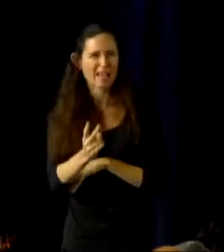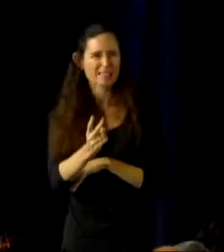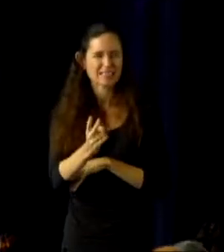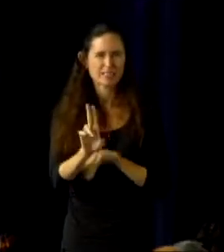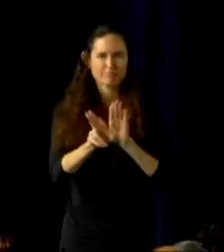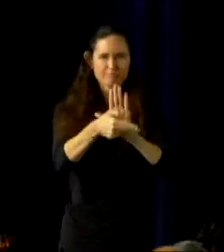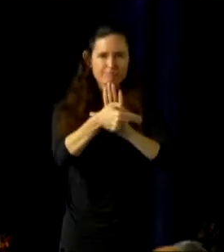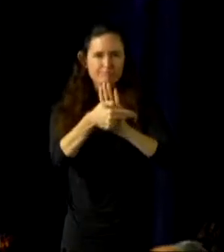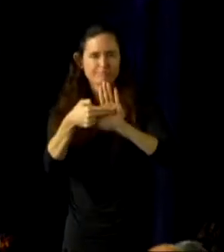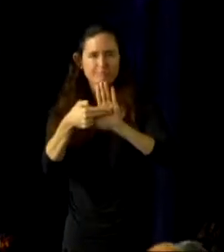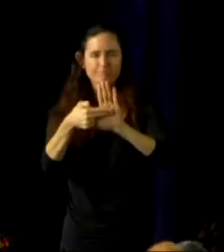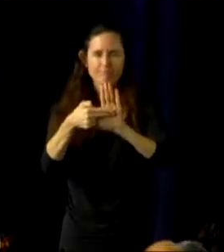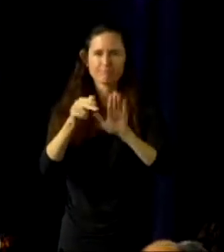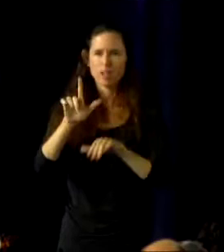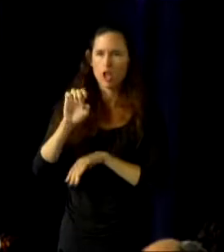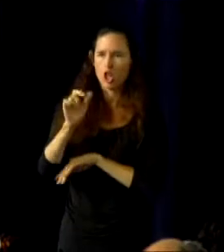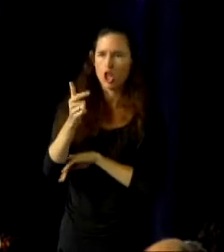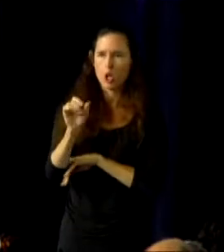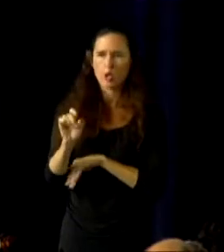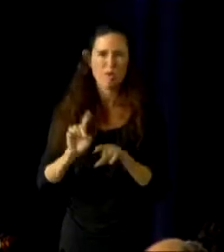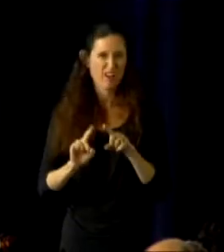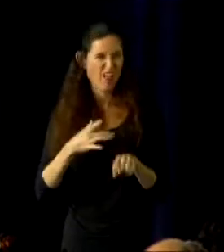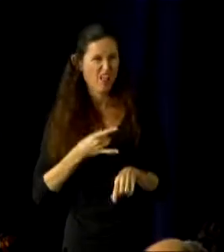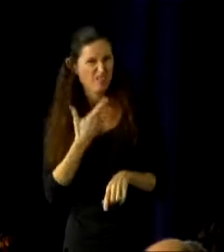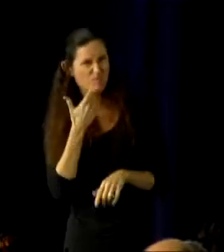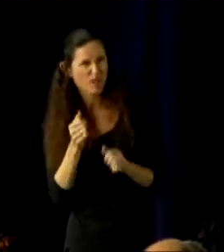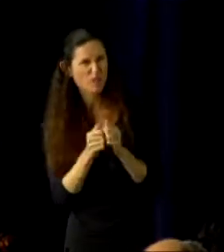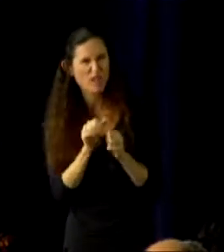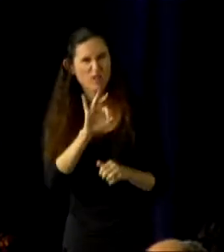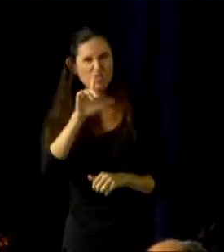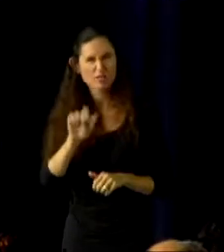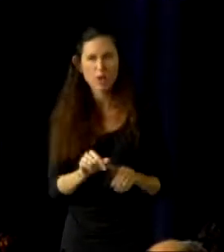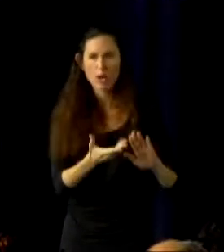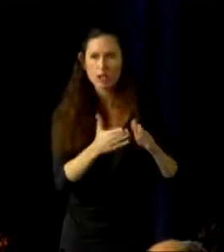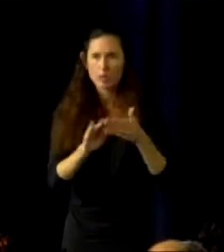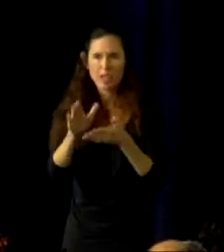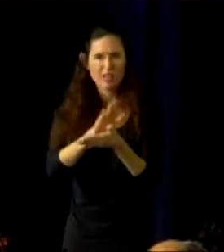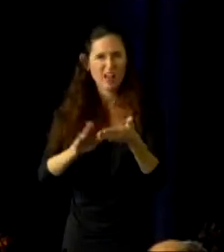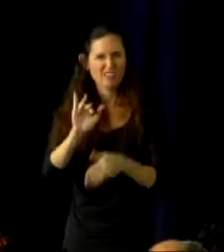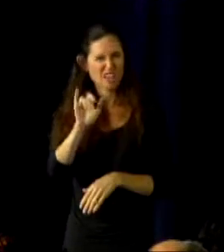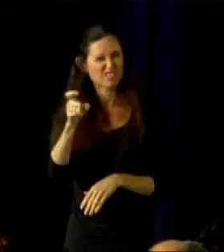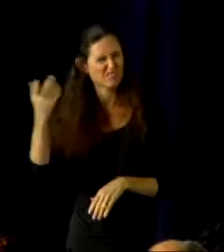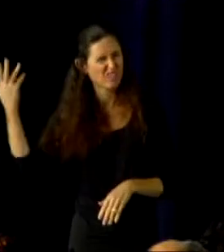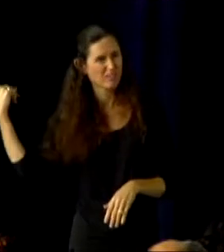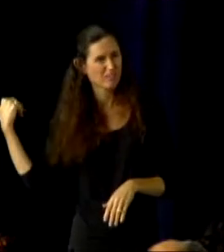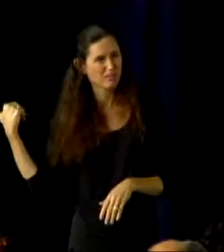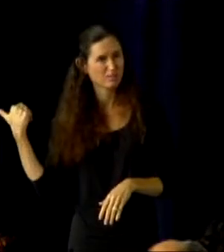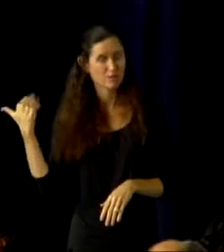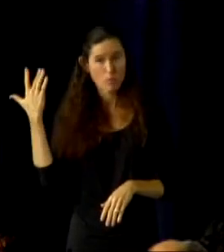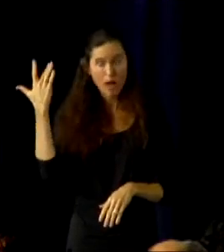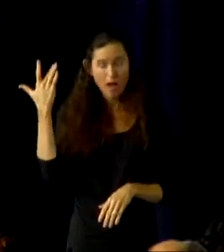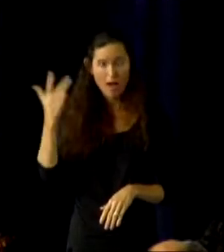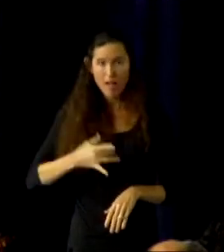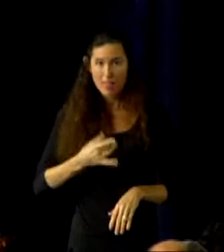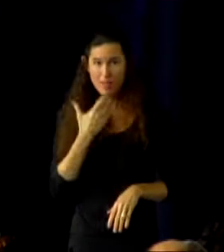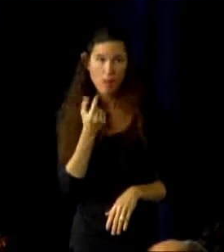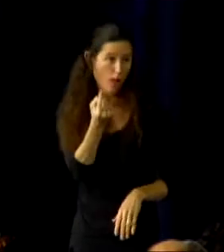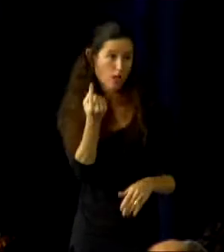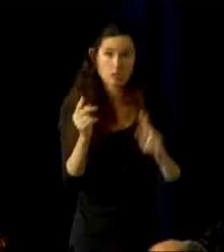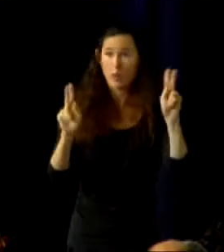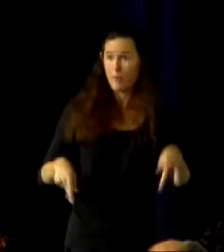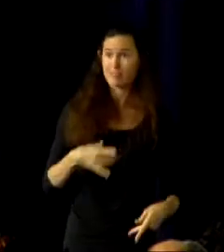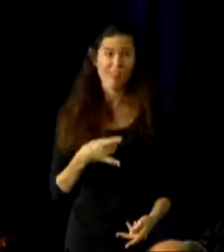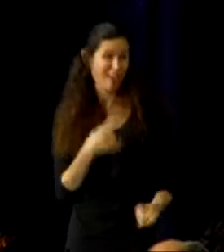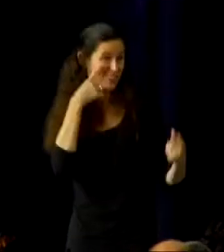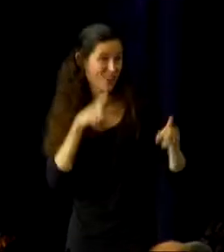with that. Candidly, I liked it better when it was Florida Community College at Jacksonville. And the reason I liked it better, well, at least one person agrees